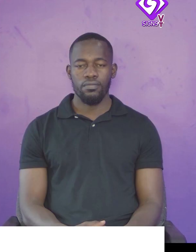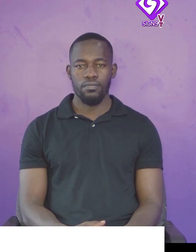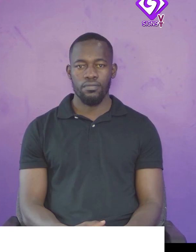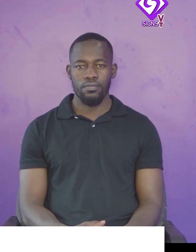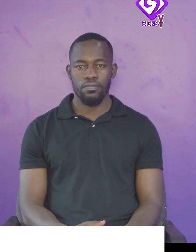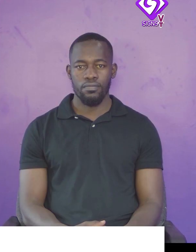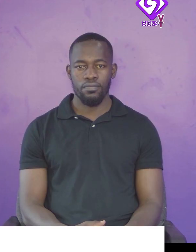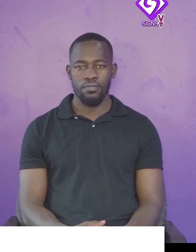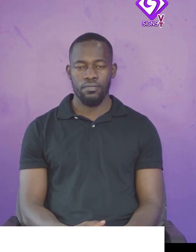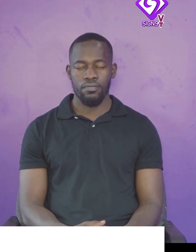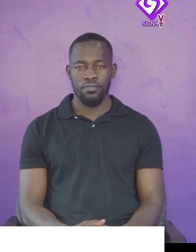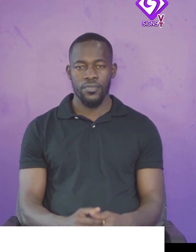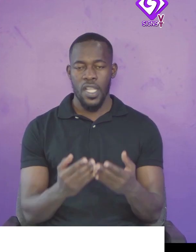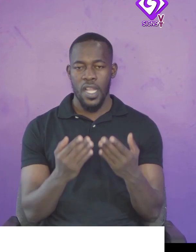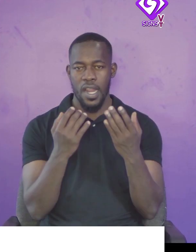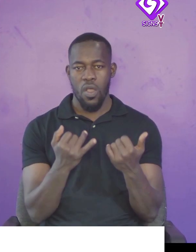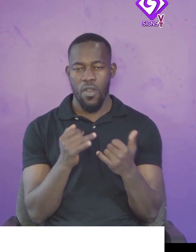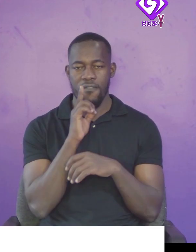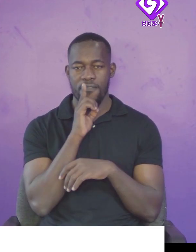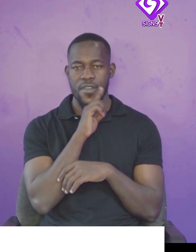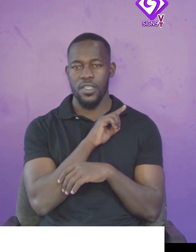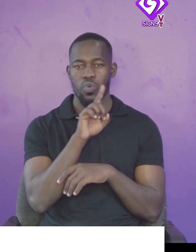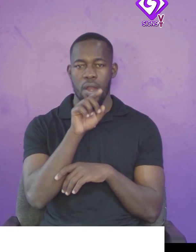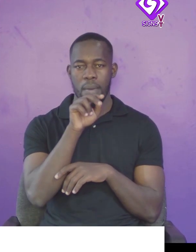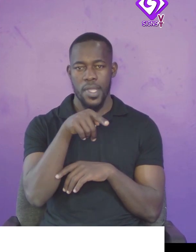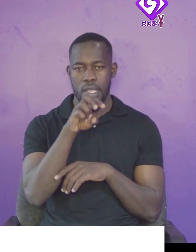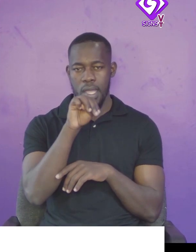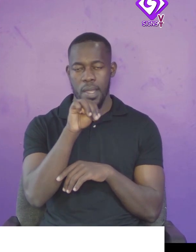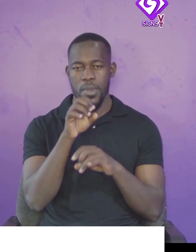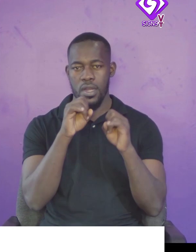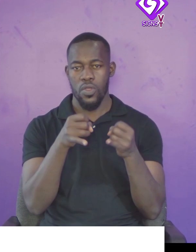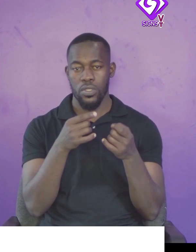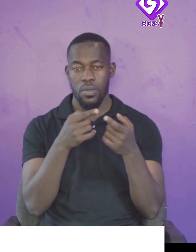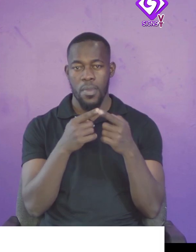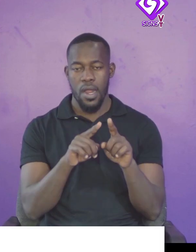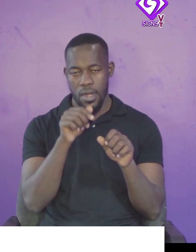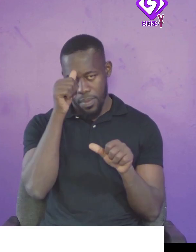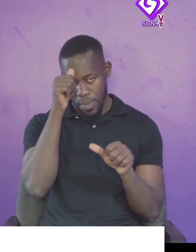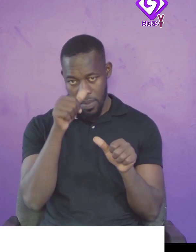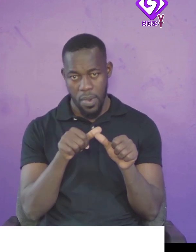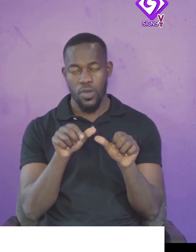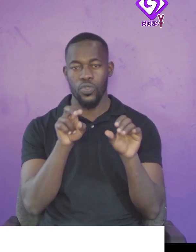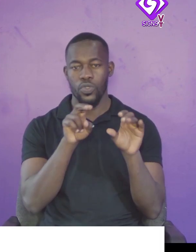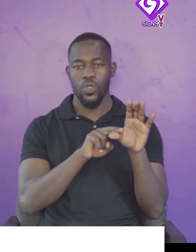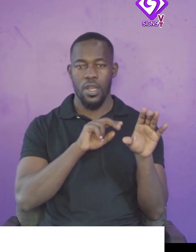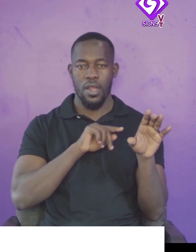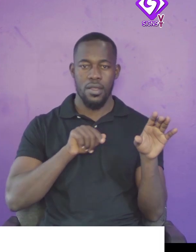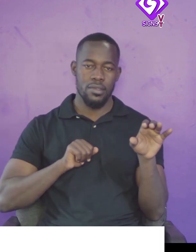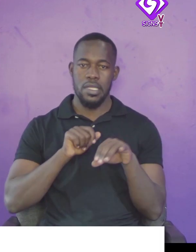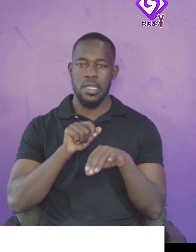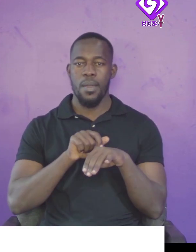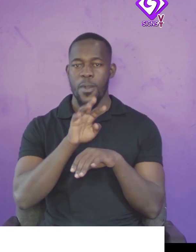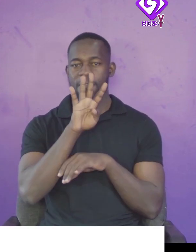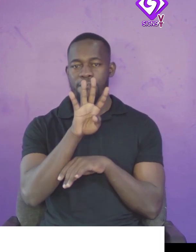Well, with that update, we come to the end of 1 p.m. news, but remember to join us at 4 and